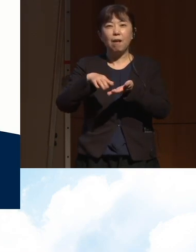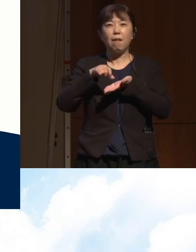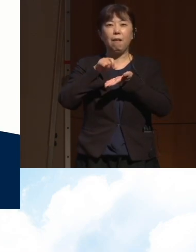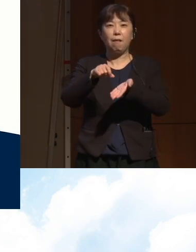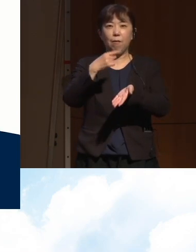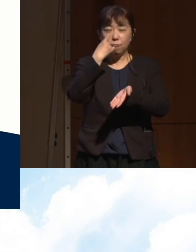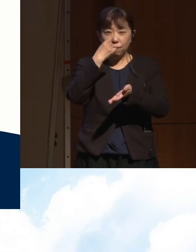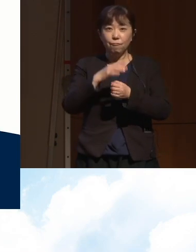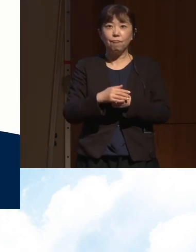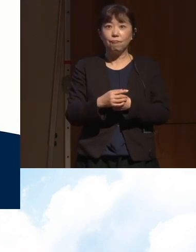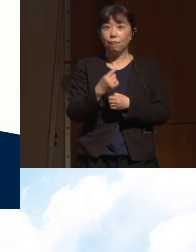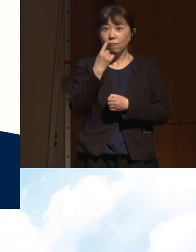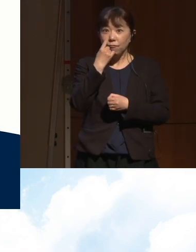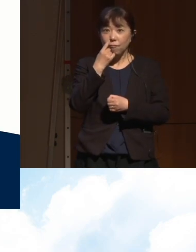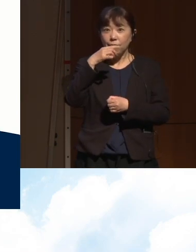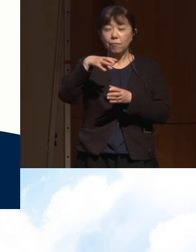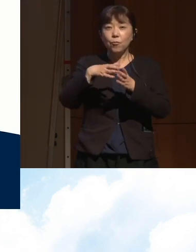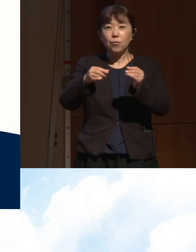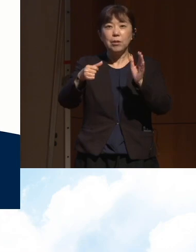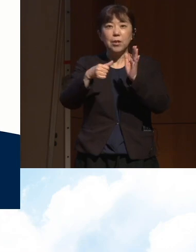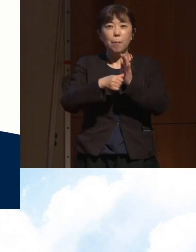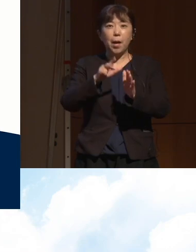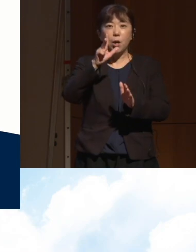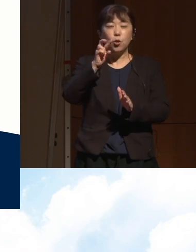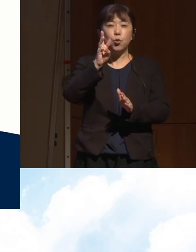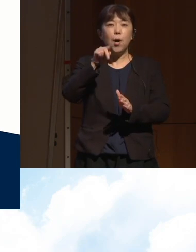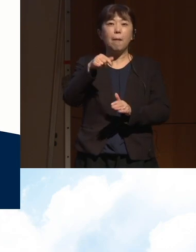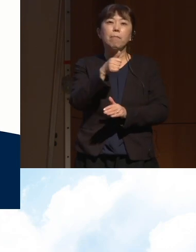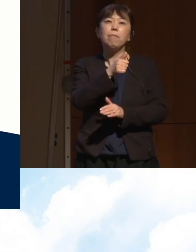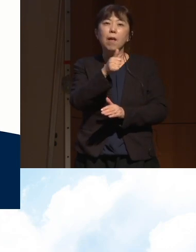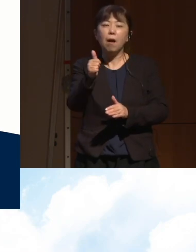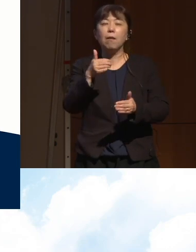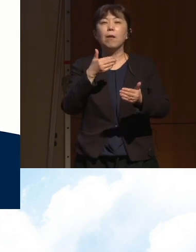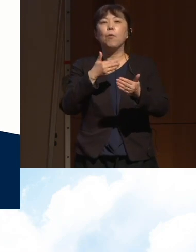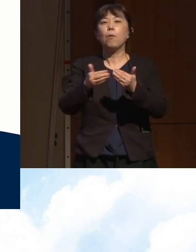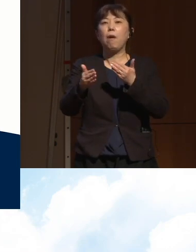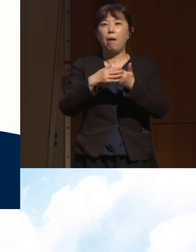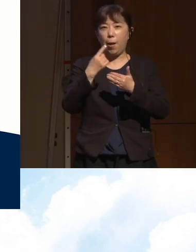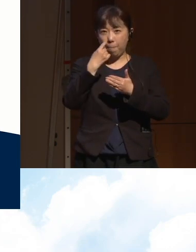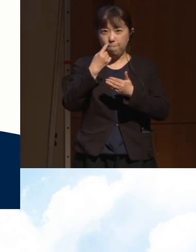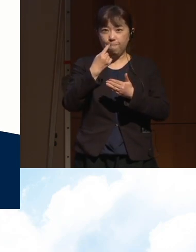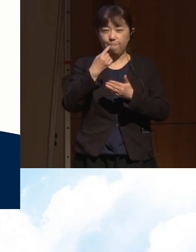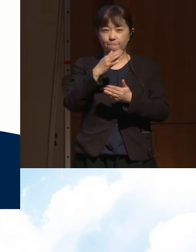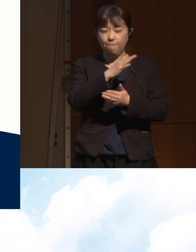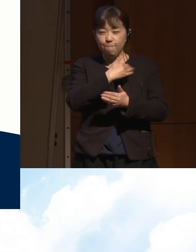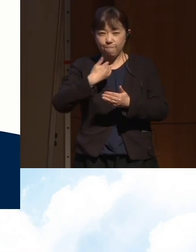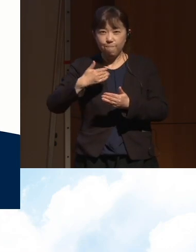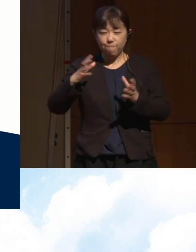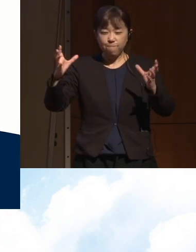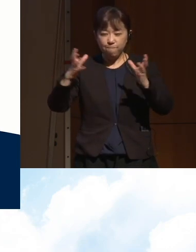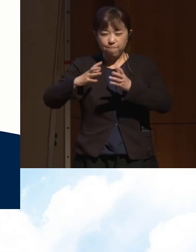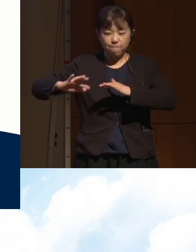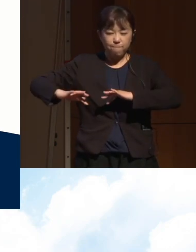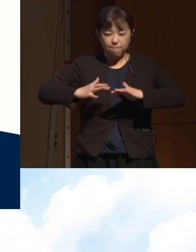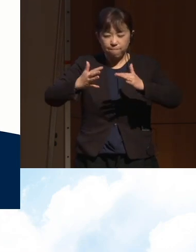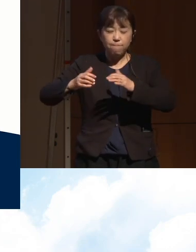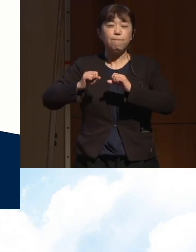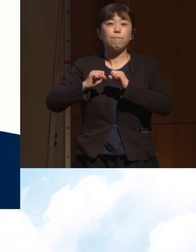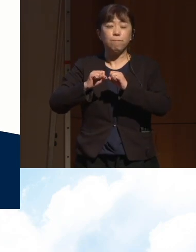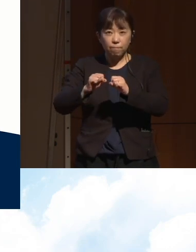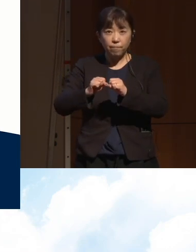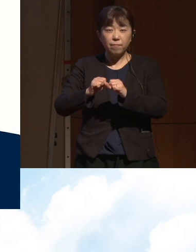Rwanda. We have been talking about and thinking about and the 100 Days mission since 2021.